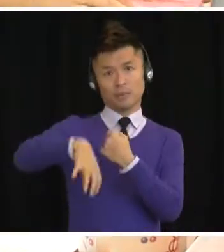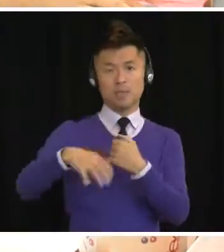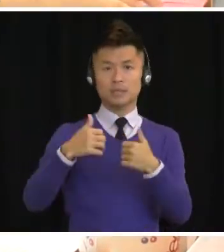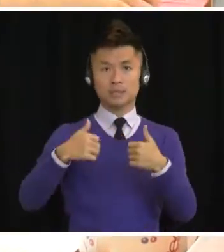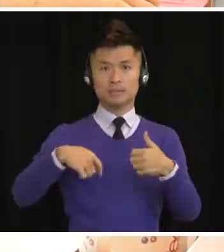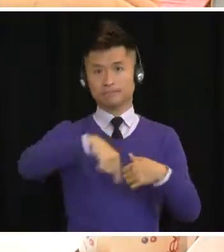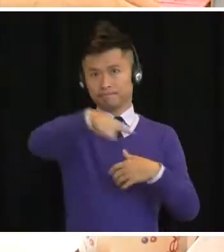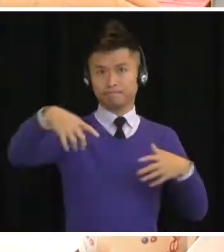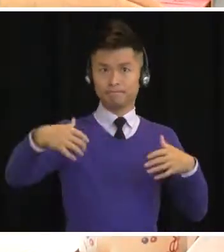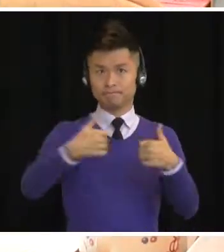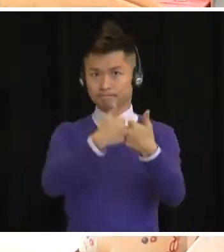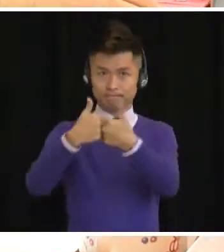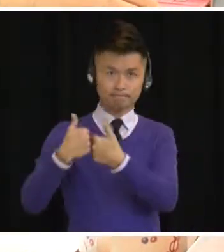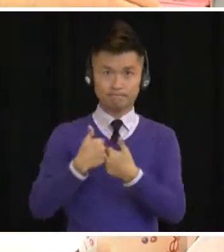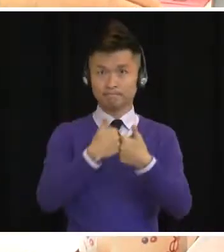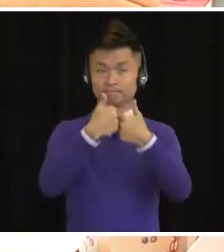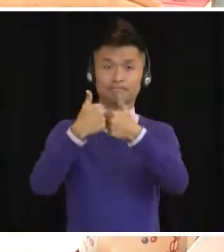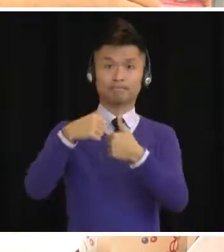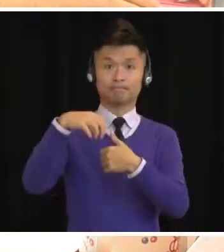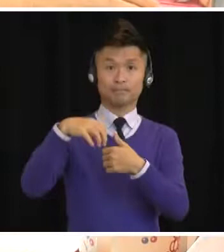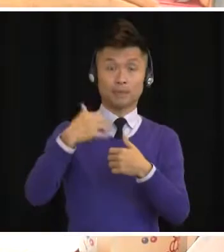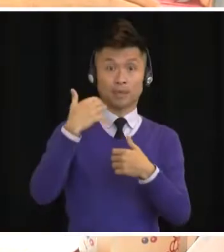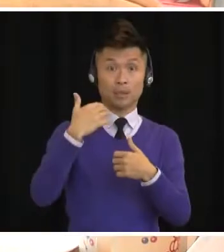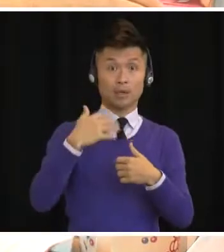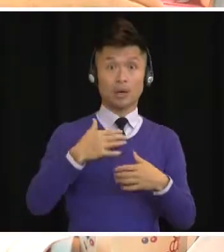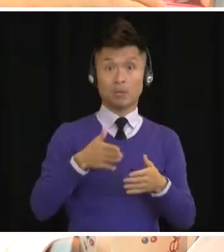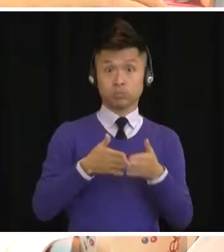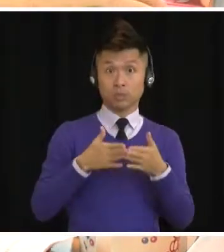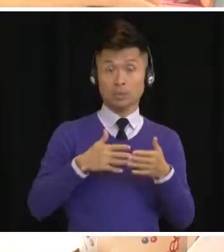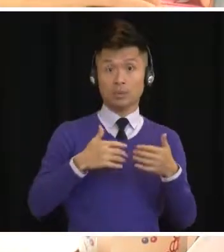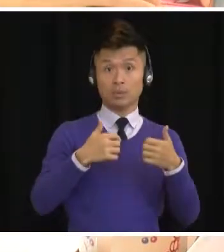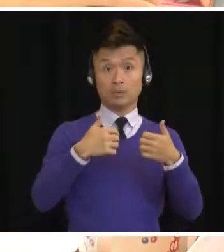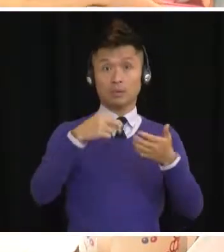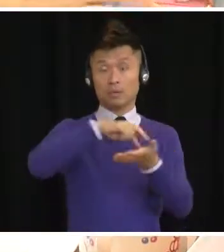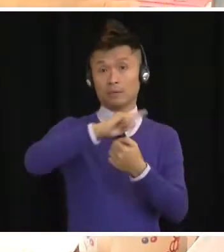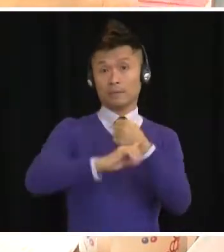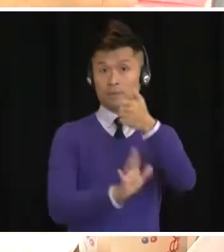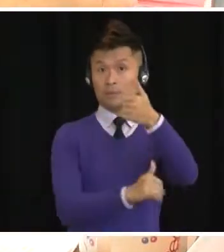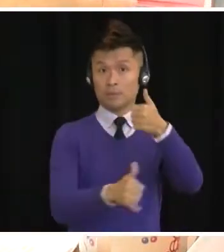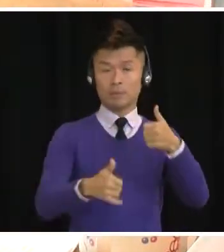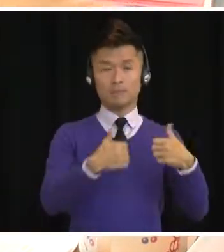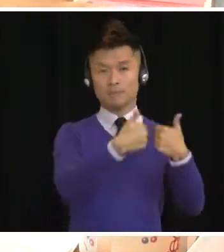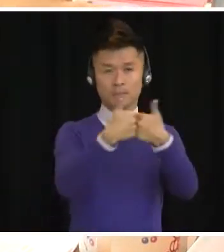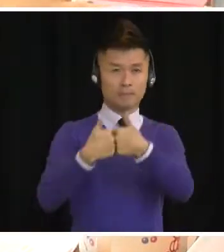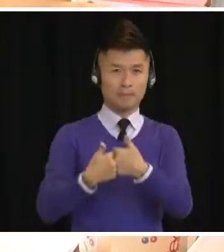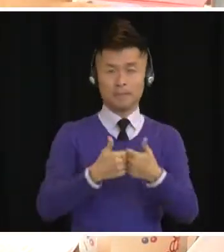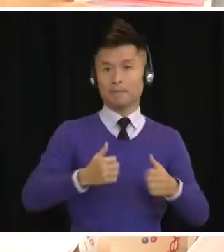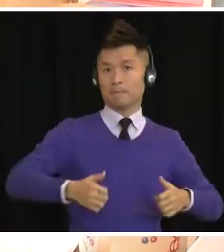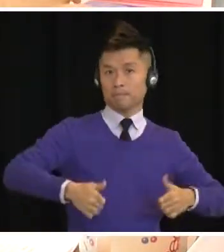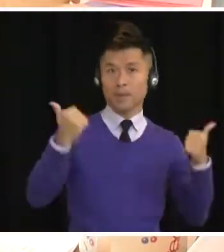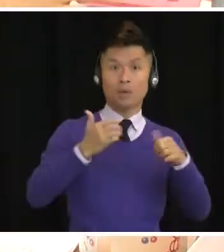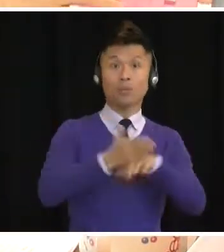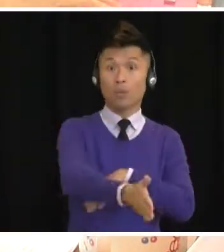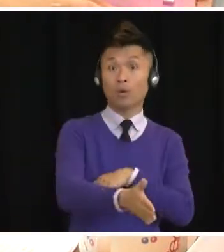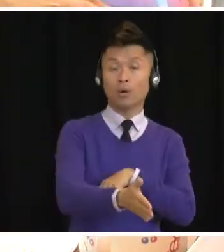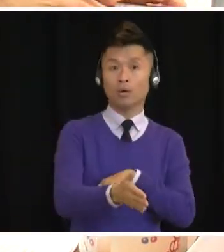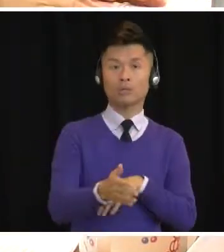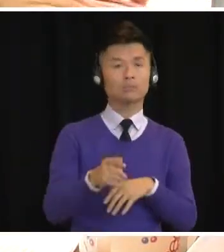legislators may submit such a proposal, but all of these bills have to be passed by the